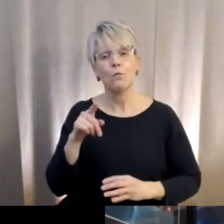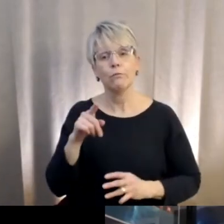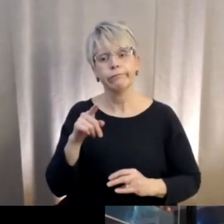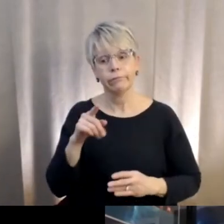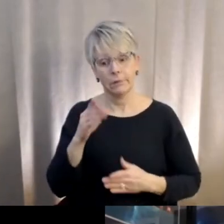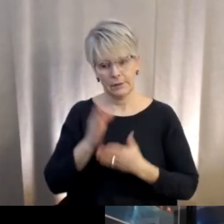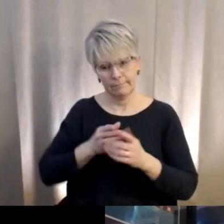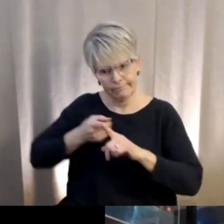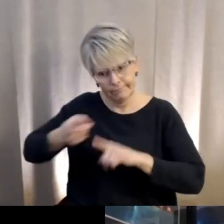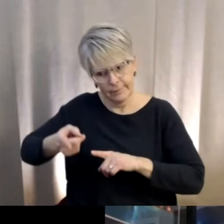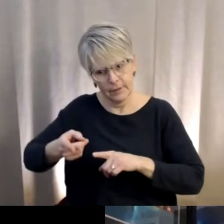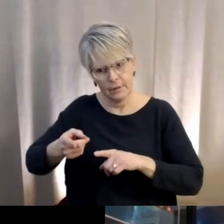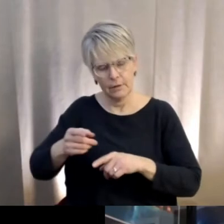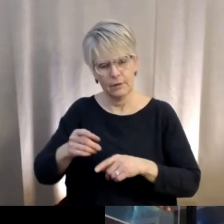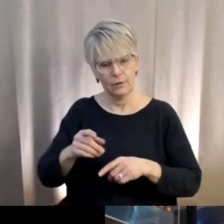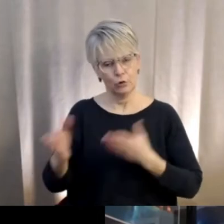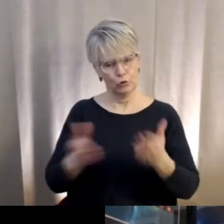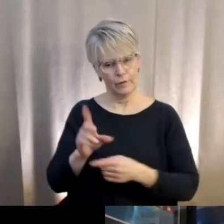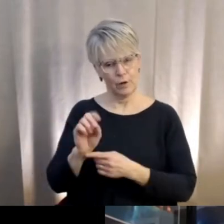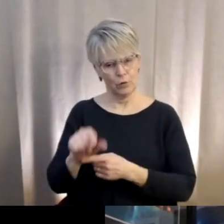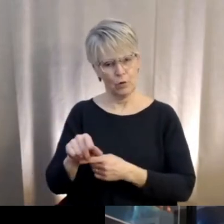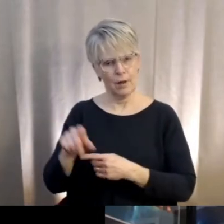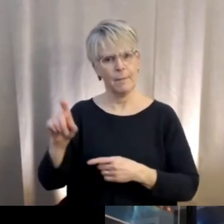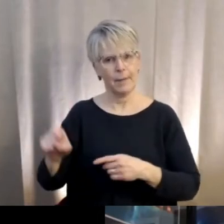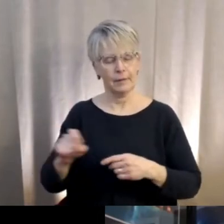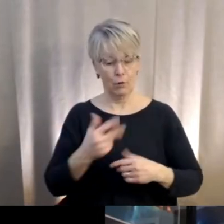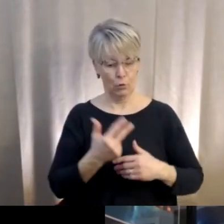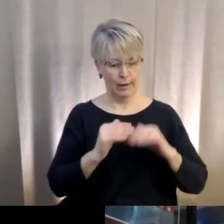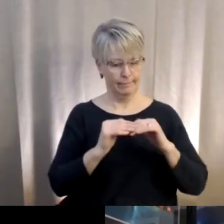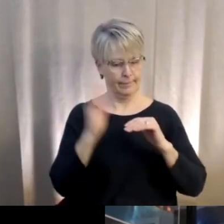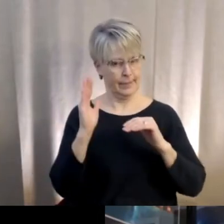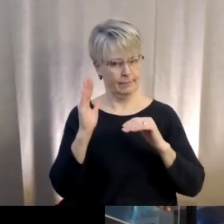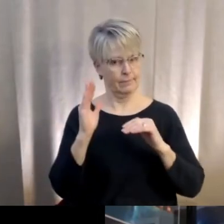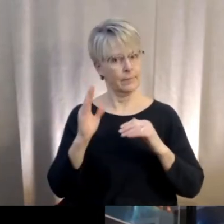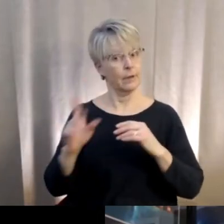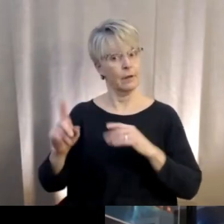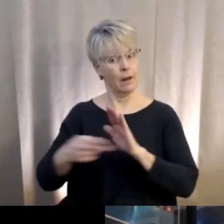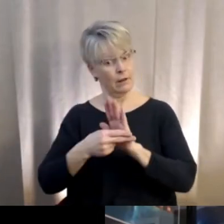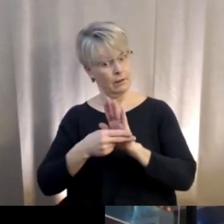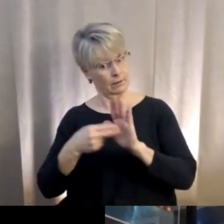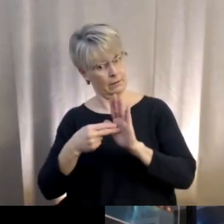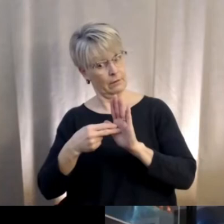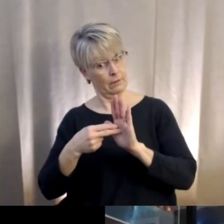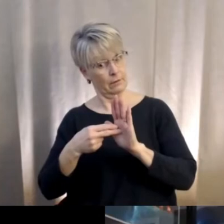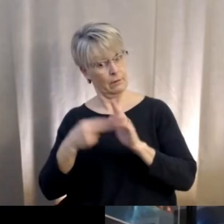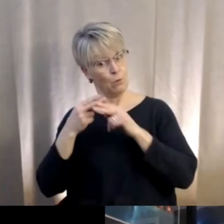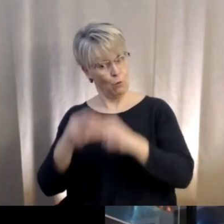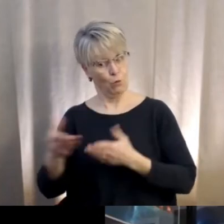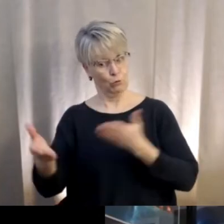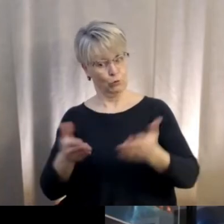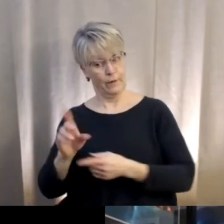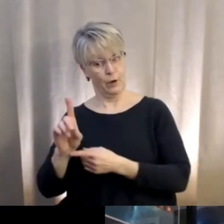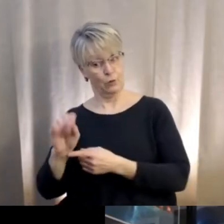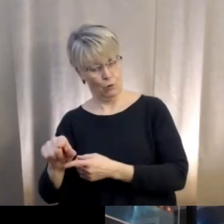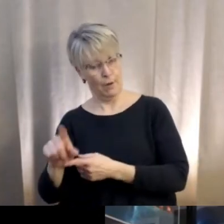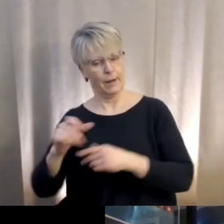dog certification tests, it's like a minimum of 3 to be, you know, considered, a service dog, where